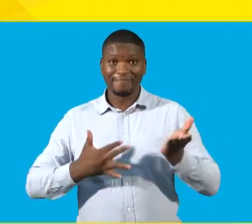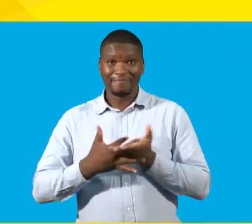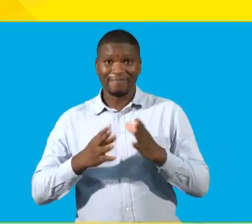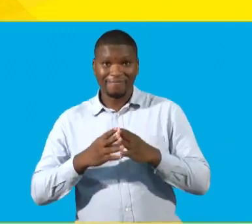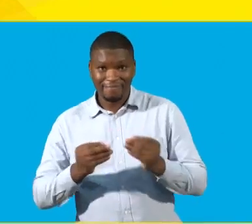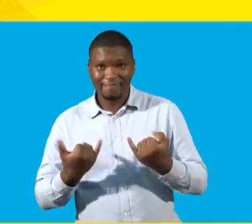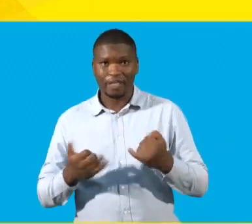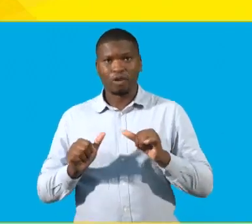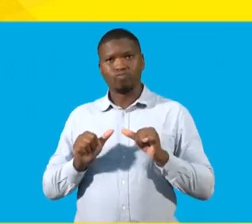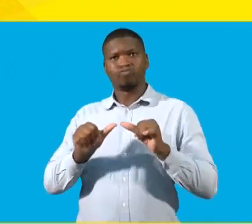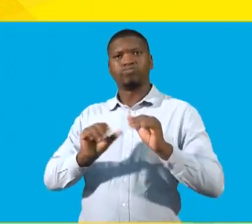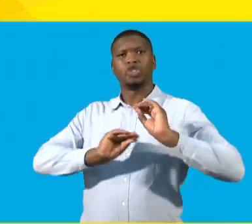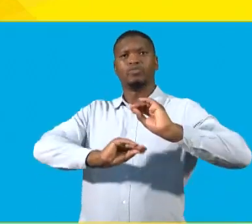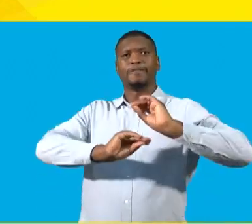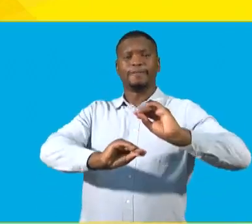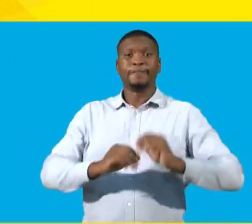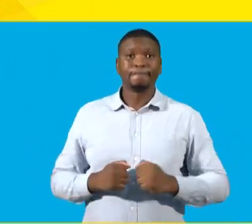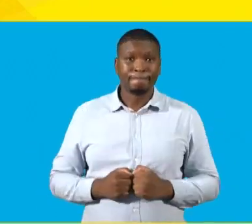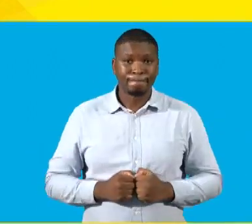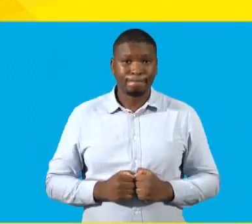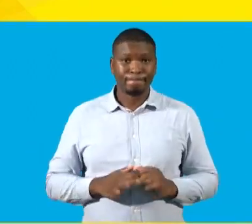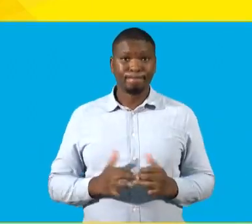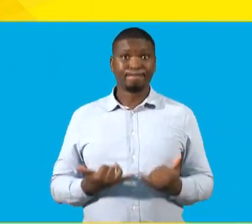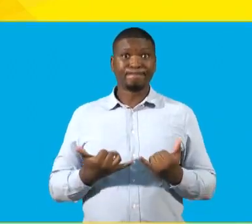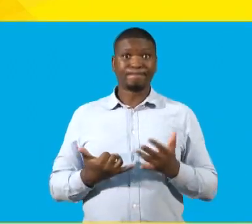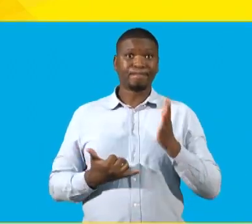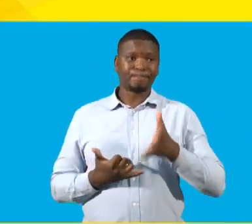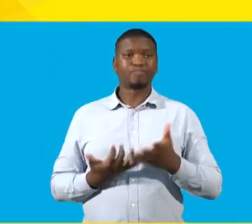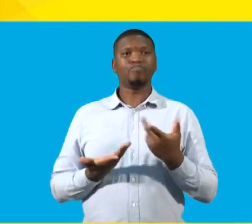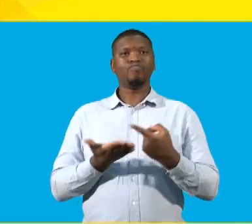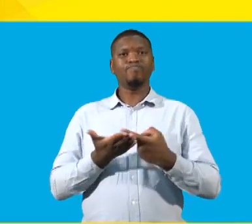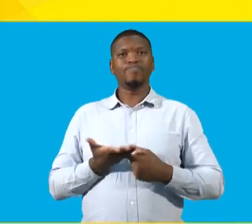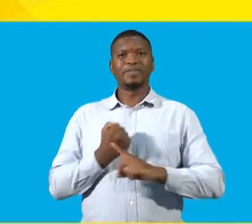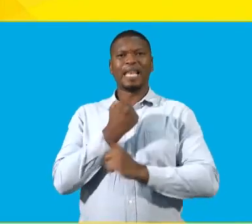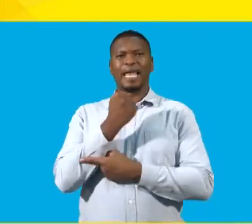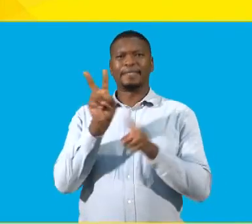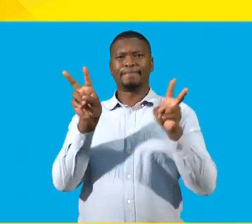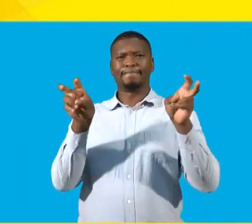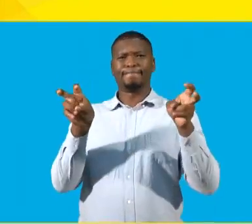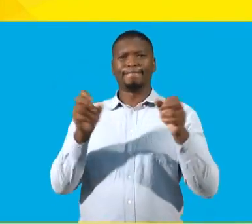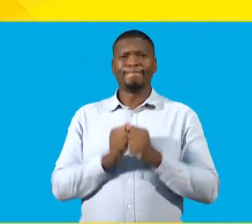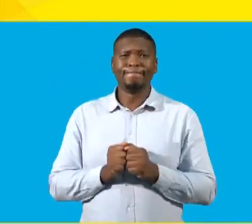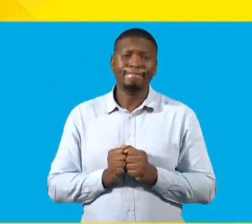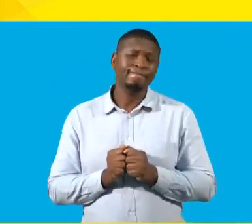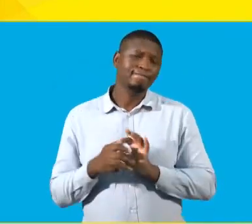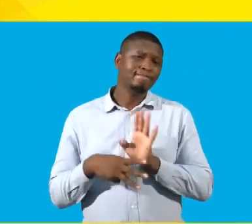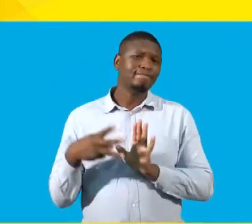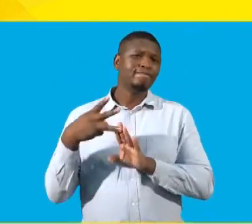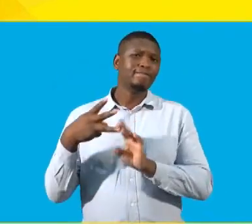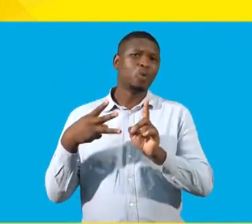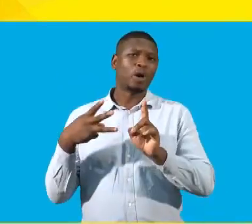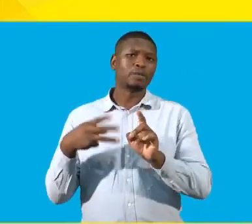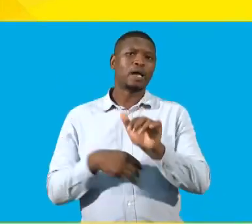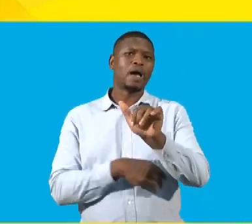Welcome back from the ad break, and let's continue with our lesson. So now we are going to be going into that last concept of our concept map, and